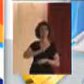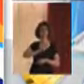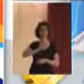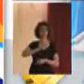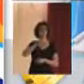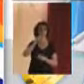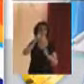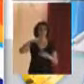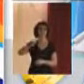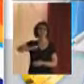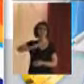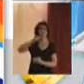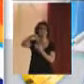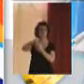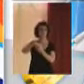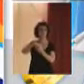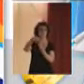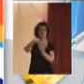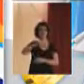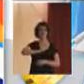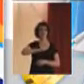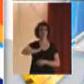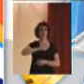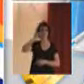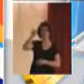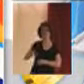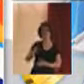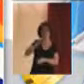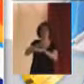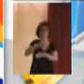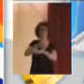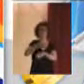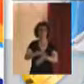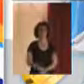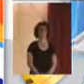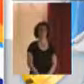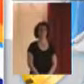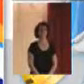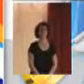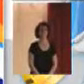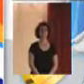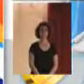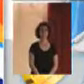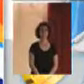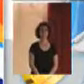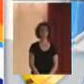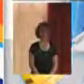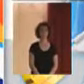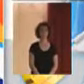with the identifier of the clinical record of the hospital, the user's hospital.